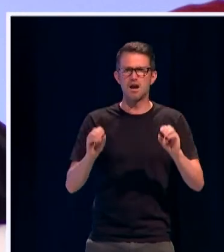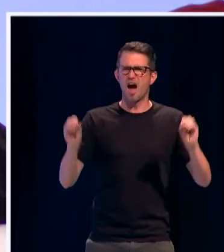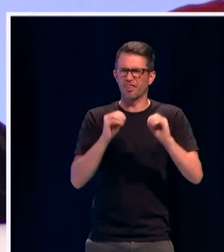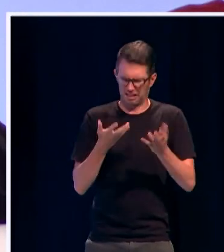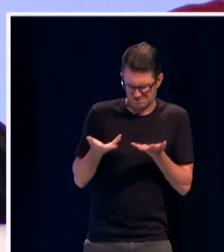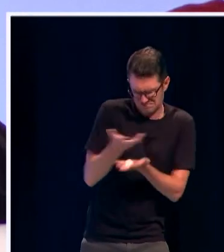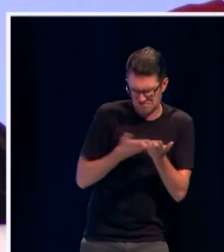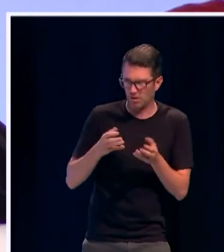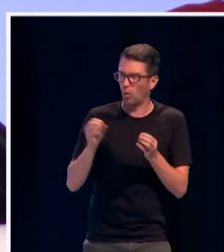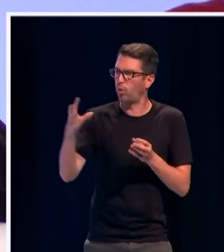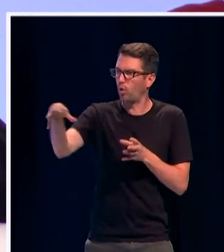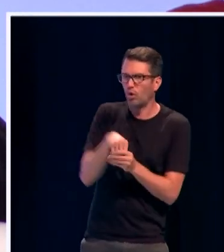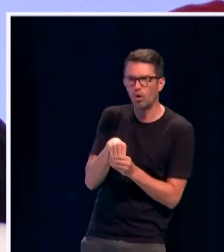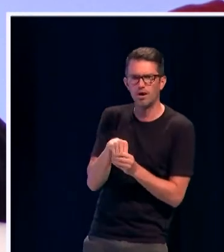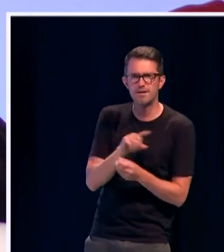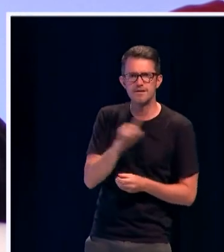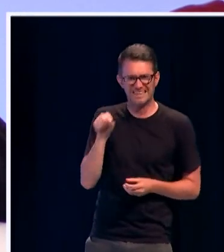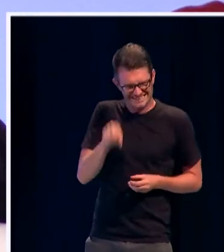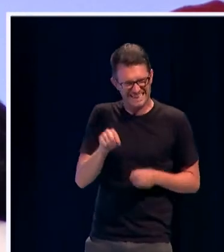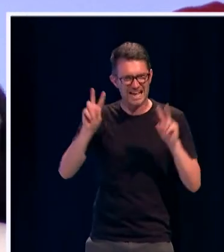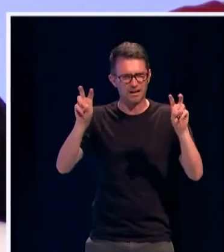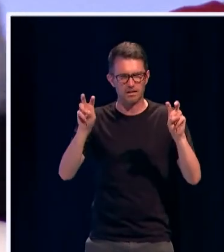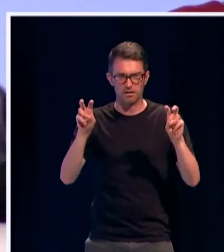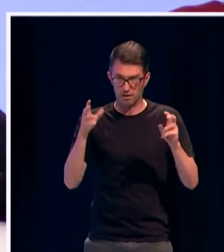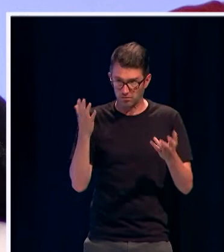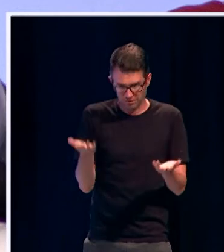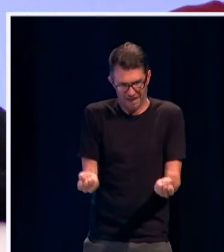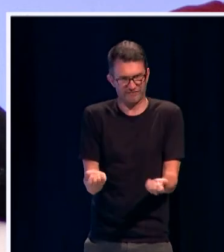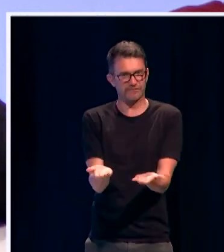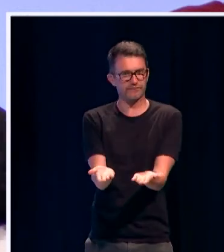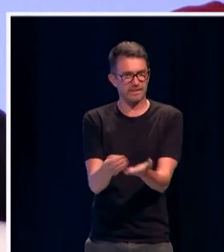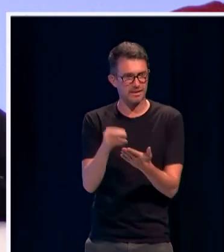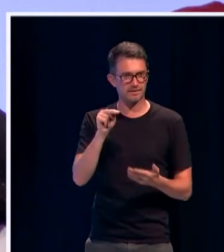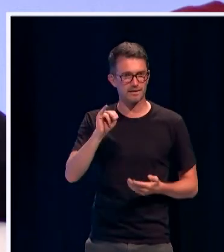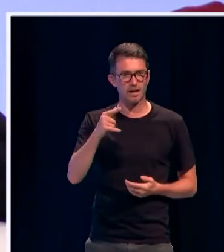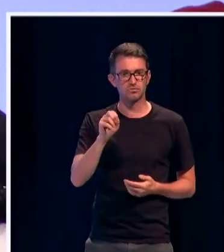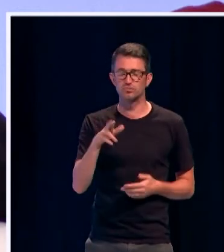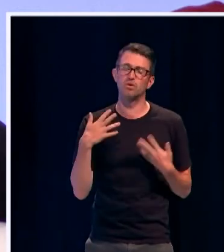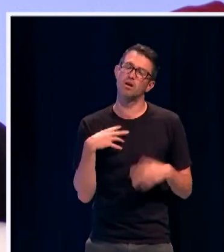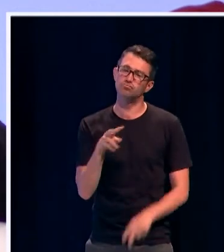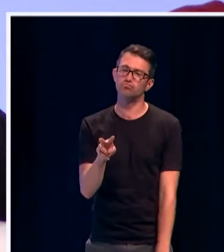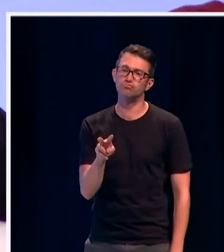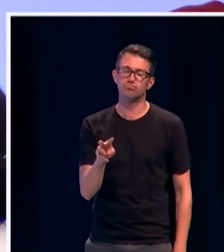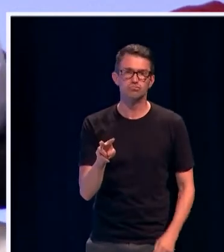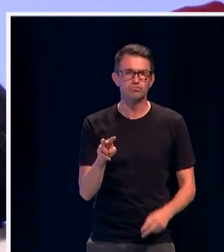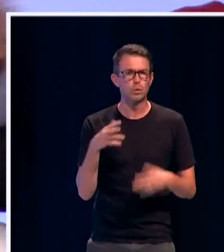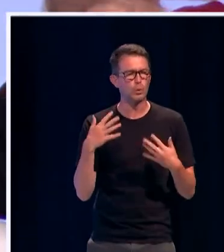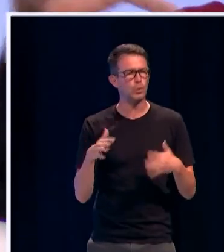really the possibility that just after capacity building and a few training,